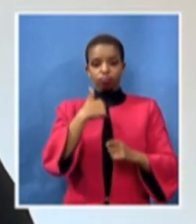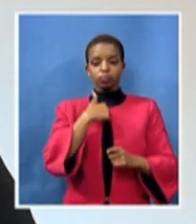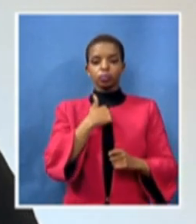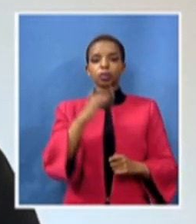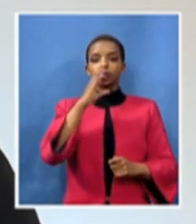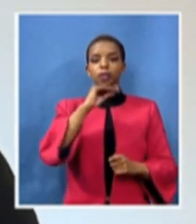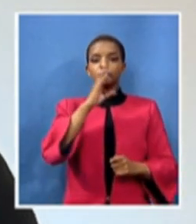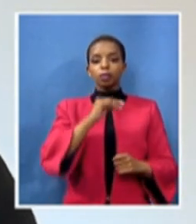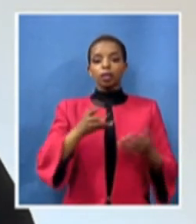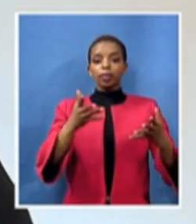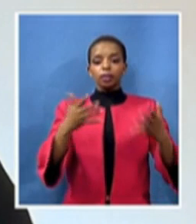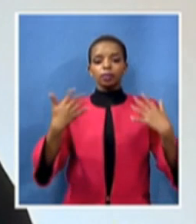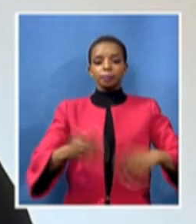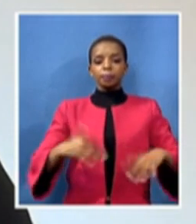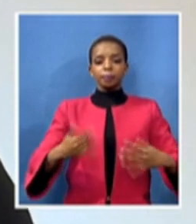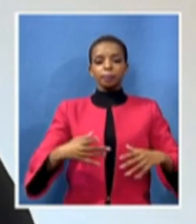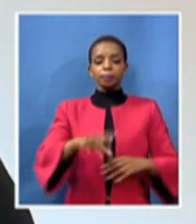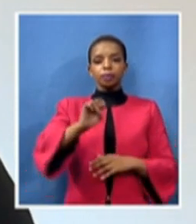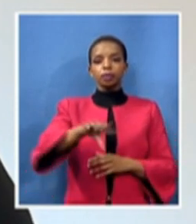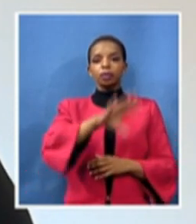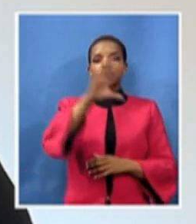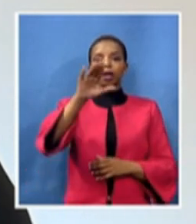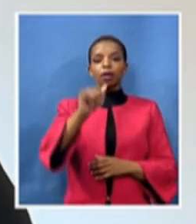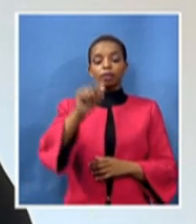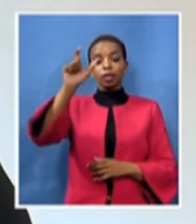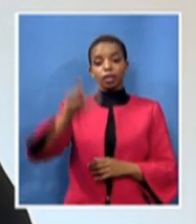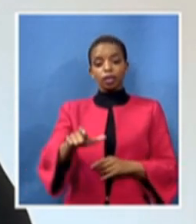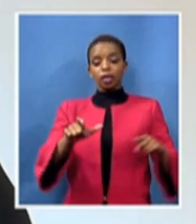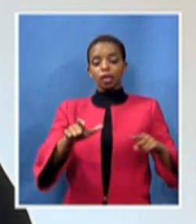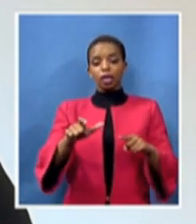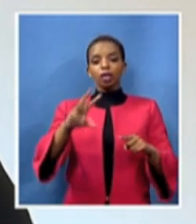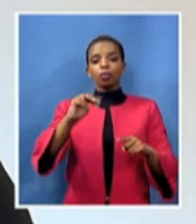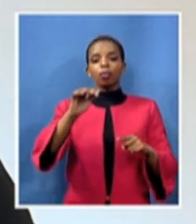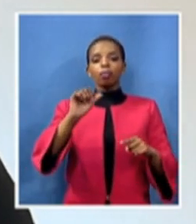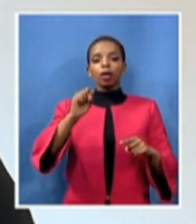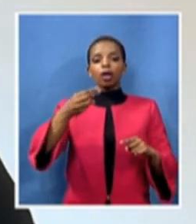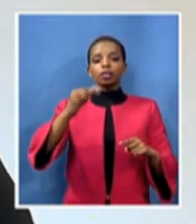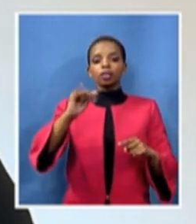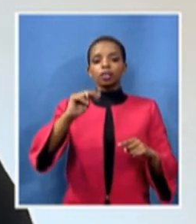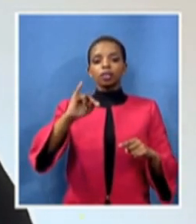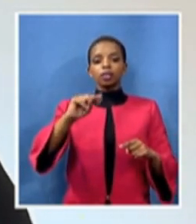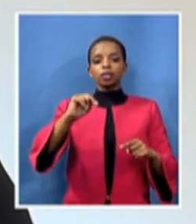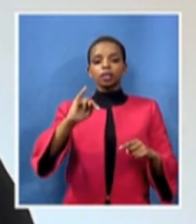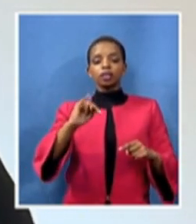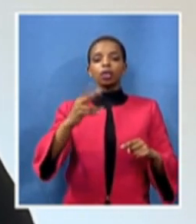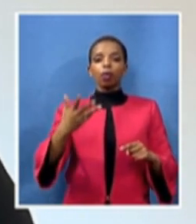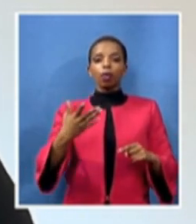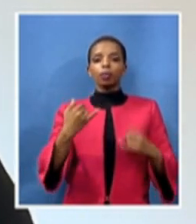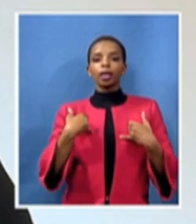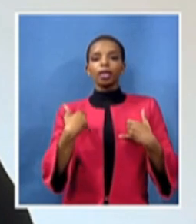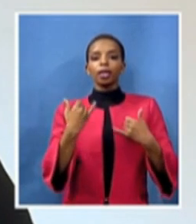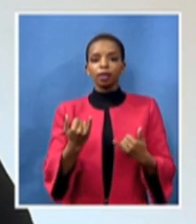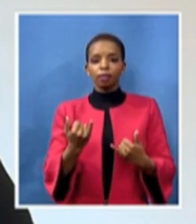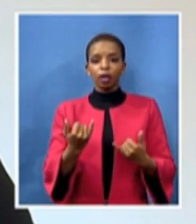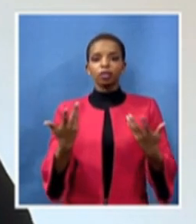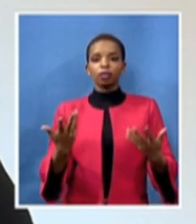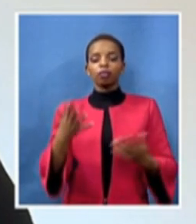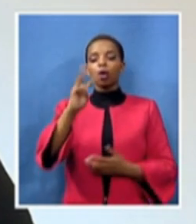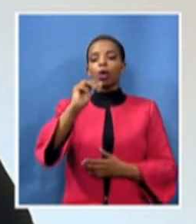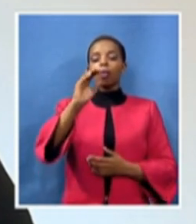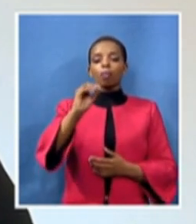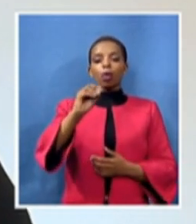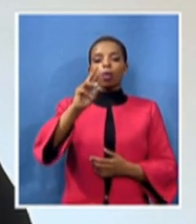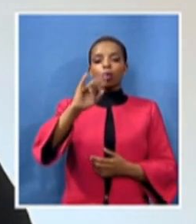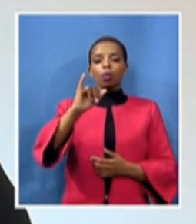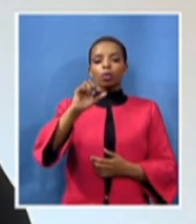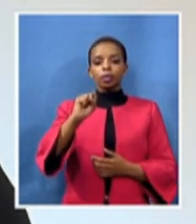Mashinini, on the invite of the Morris Isaacson alumni. I'm truly honored to speak about such a great